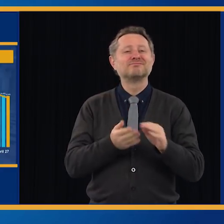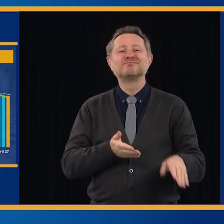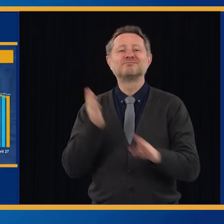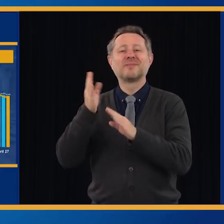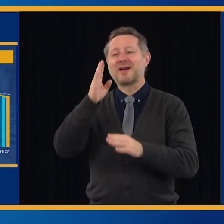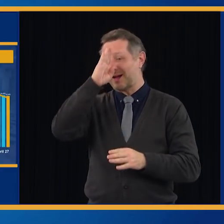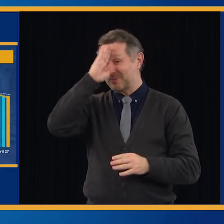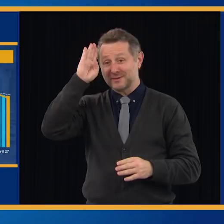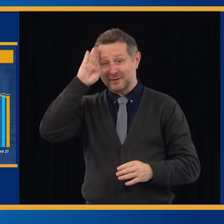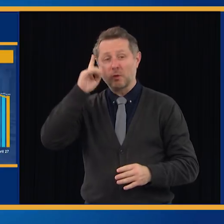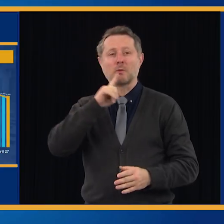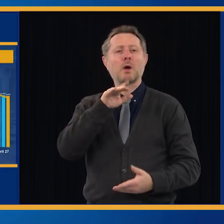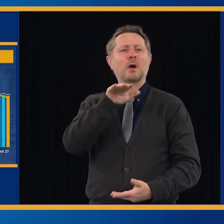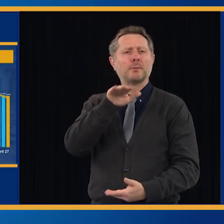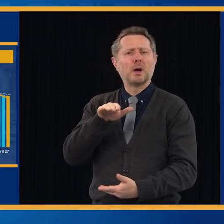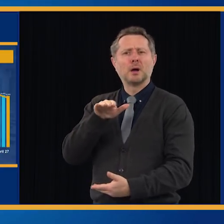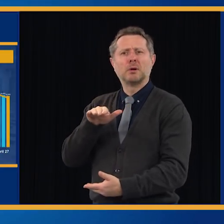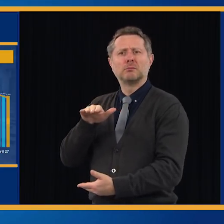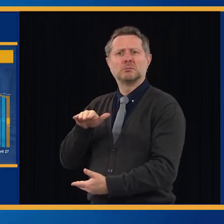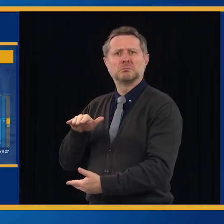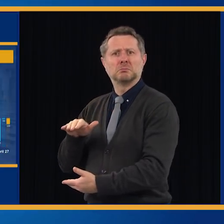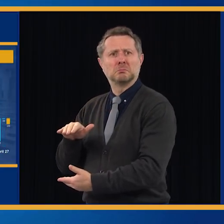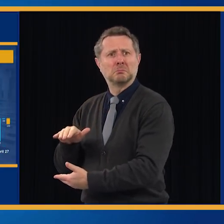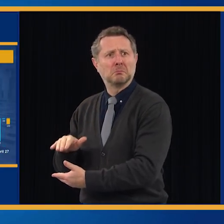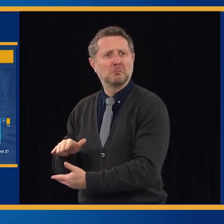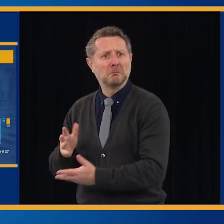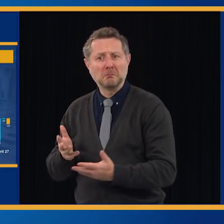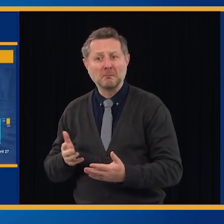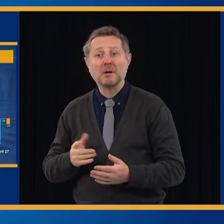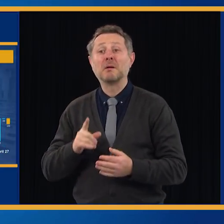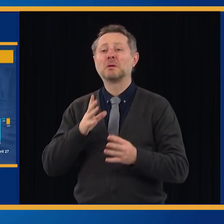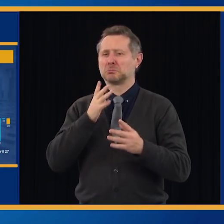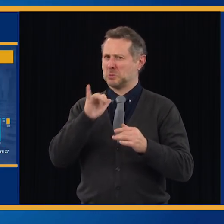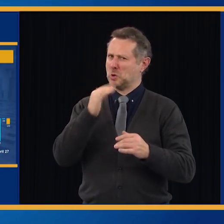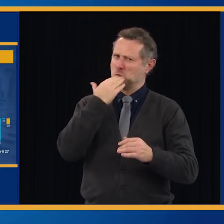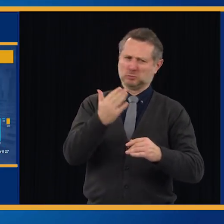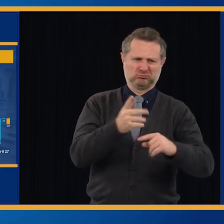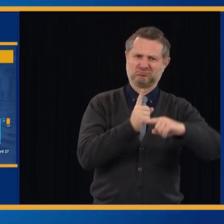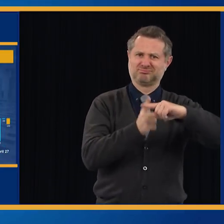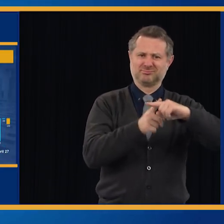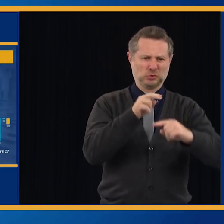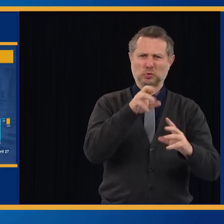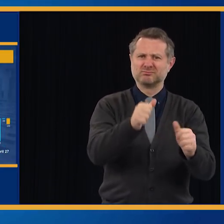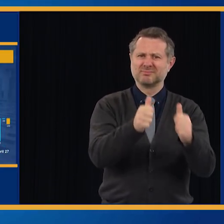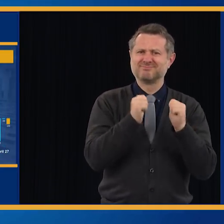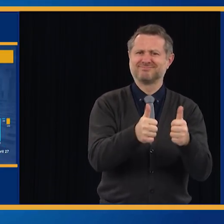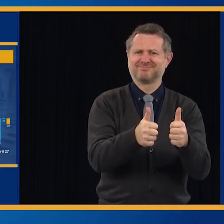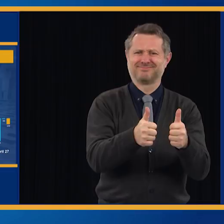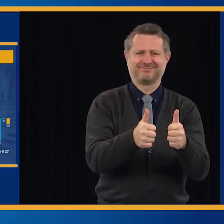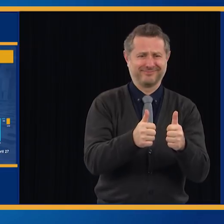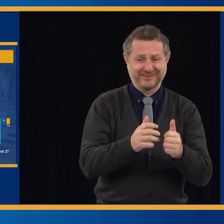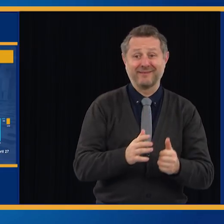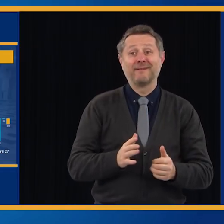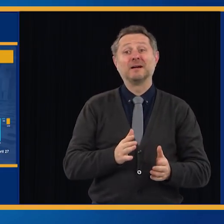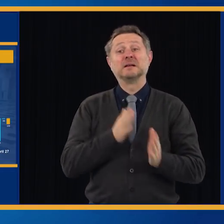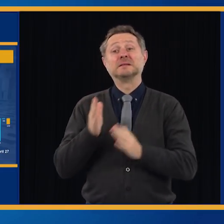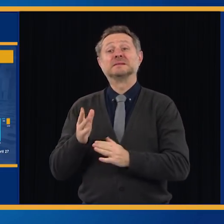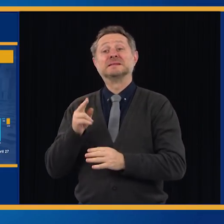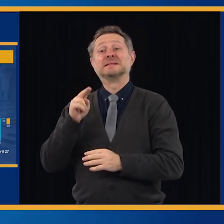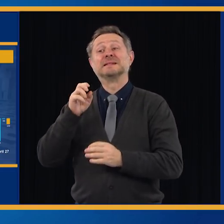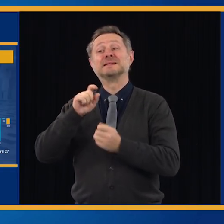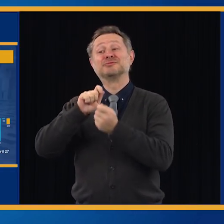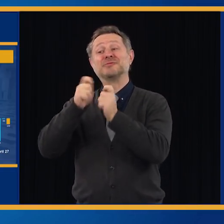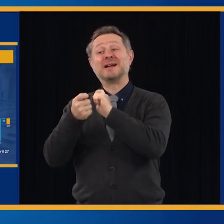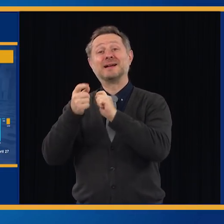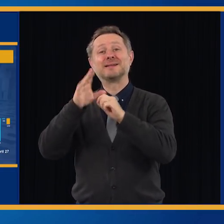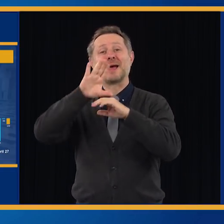tick, which is good news. The change in hospitalization on a